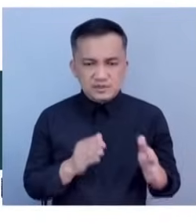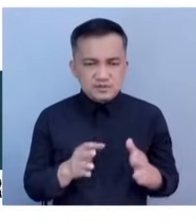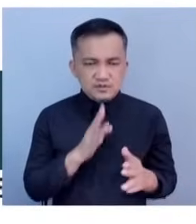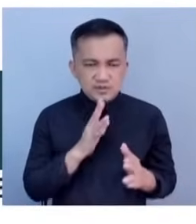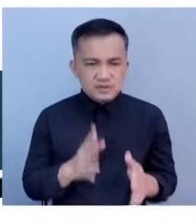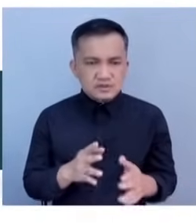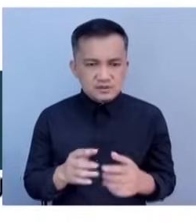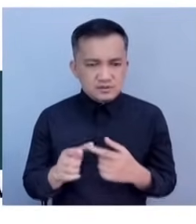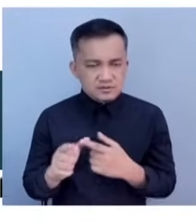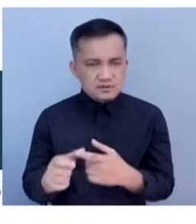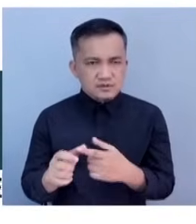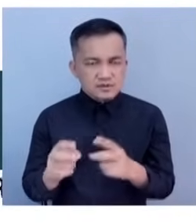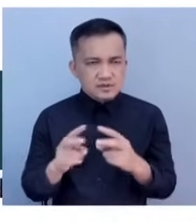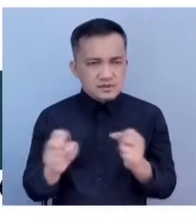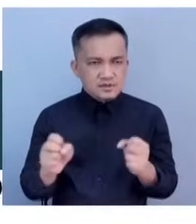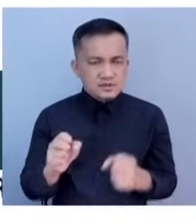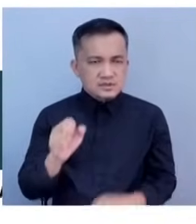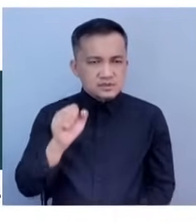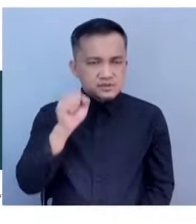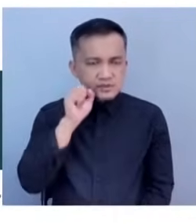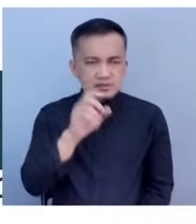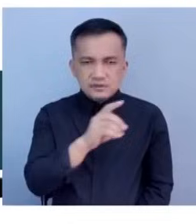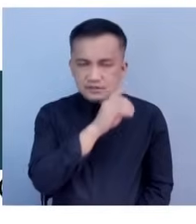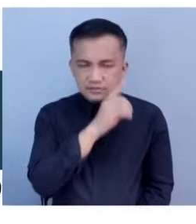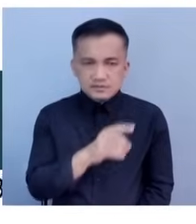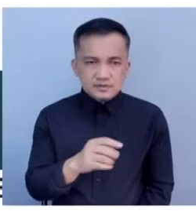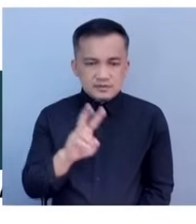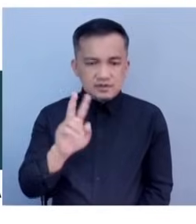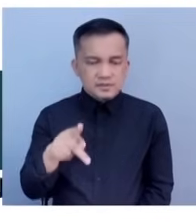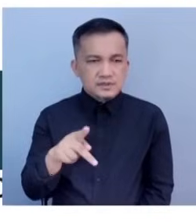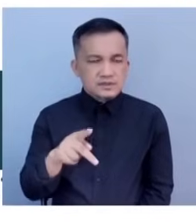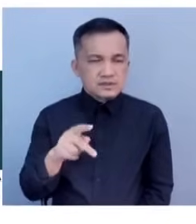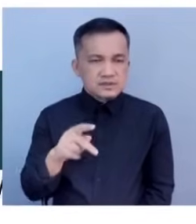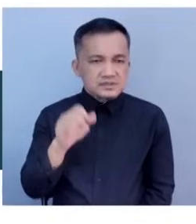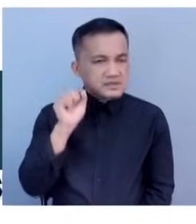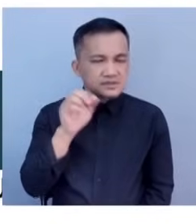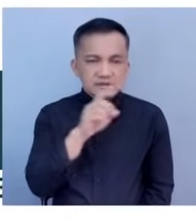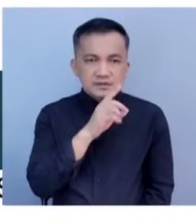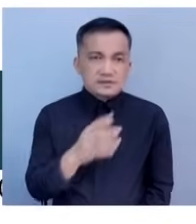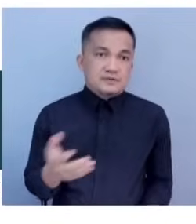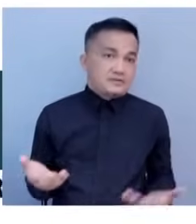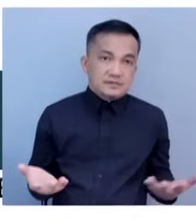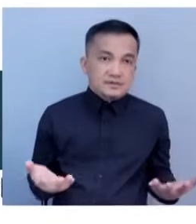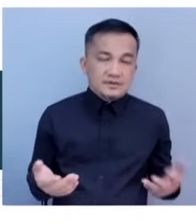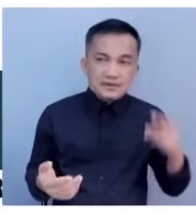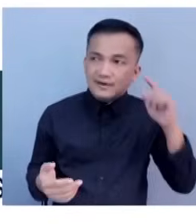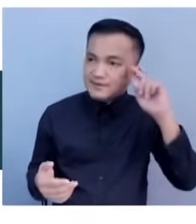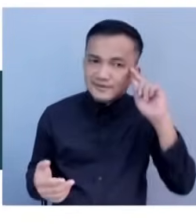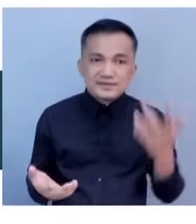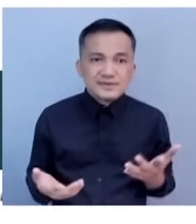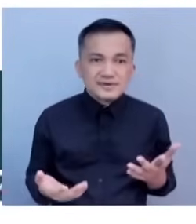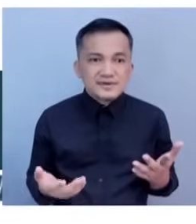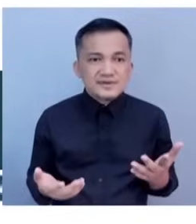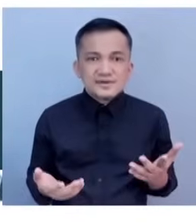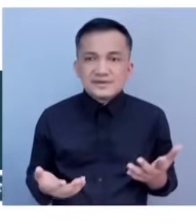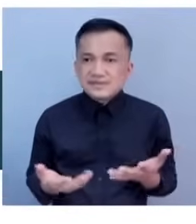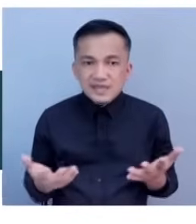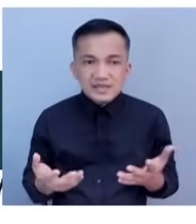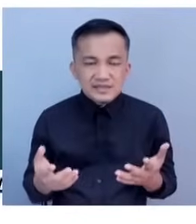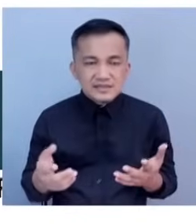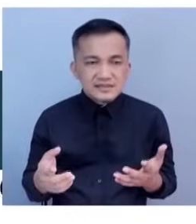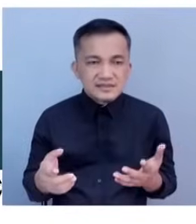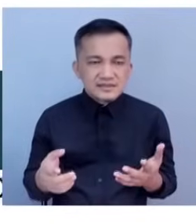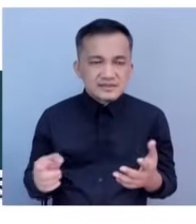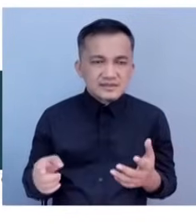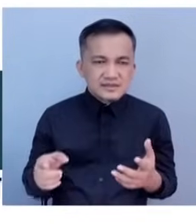run versus Sara Duterte, VP Sara Duterte. So I don't know kung saan ang galing, kung saan nakuha ni